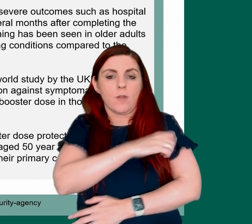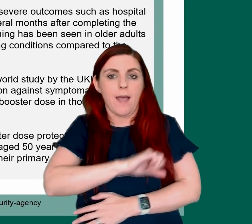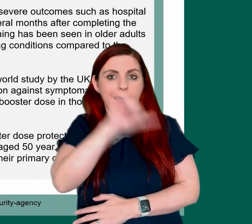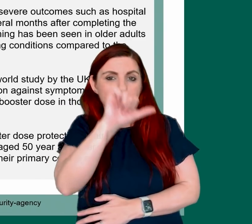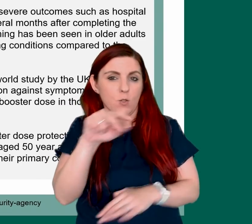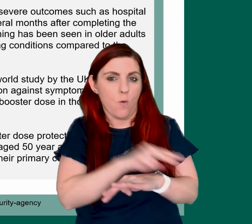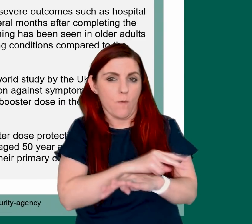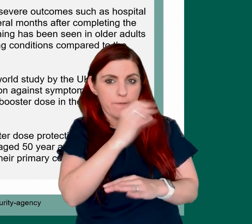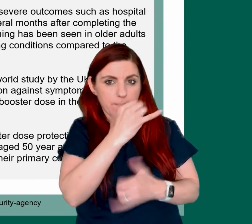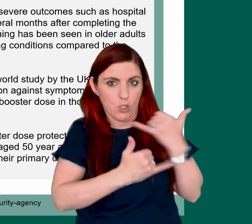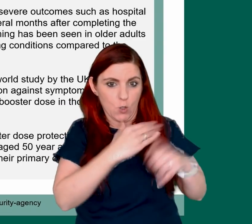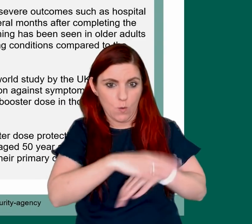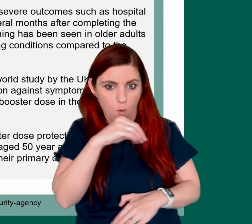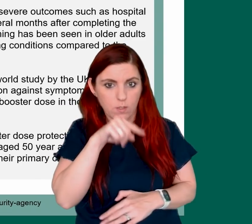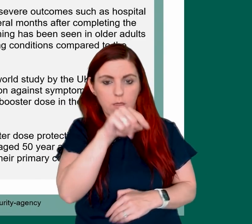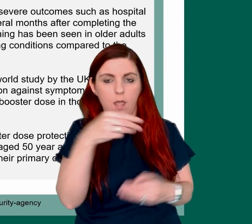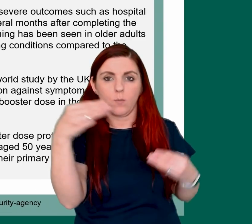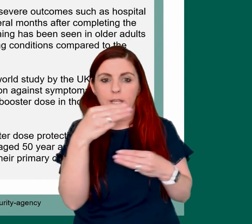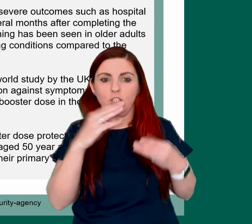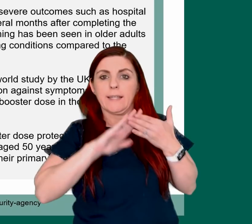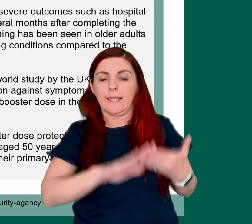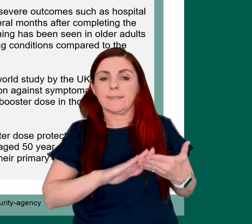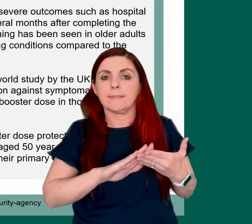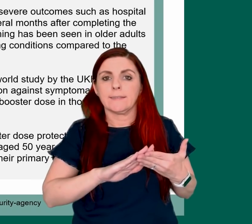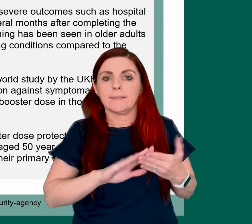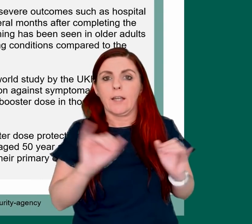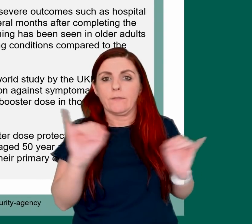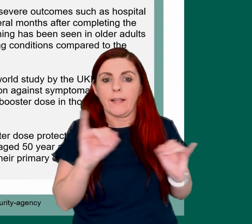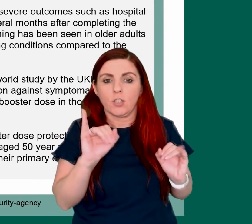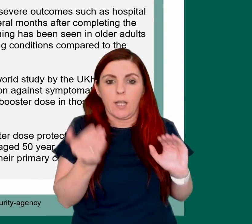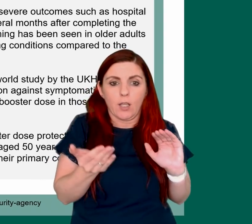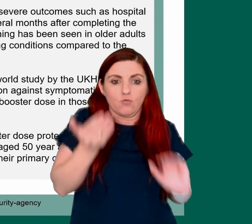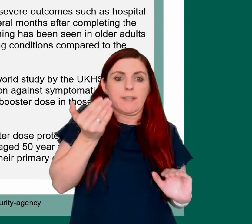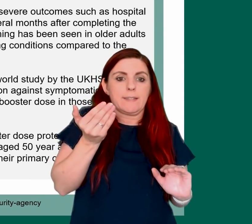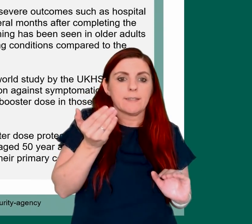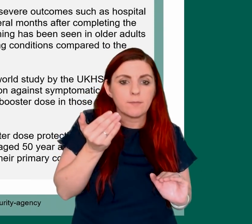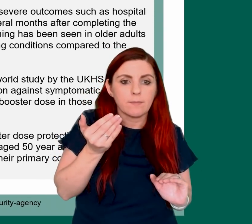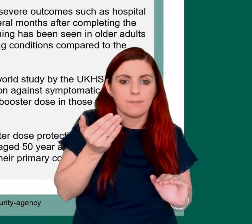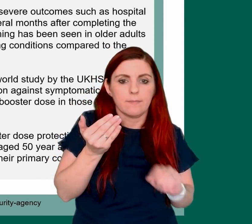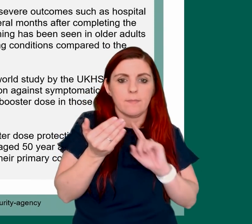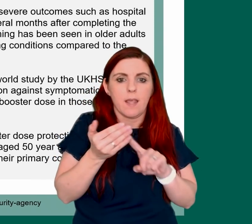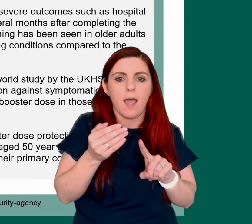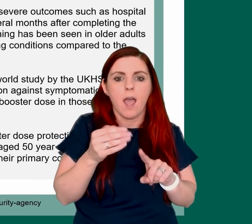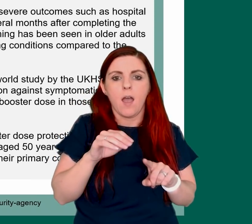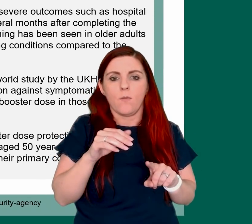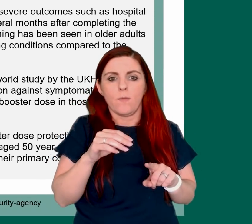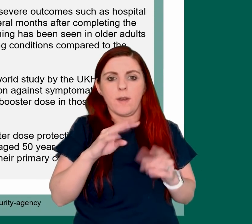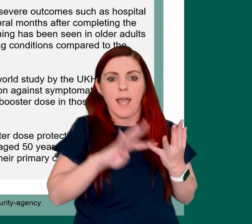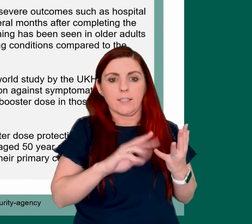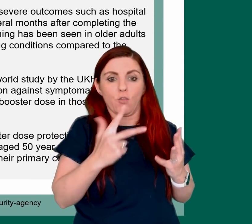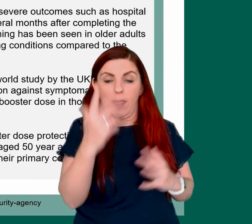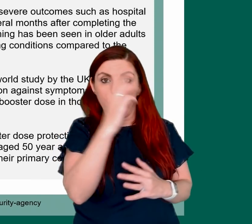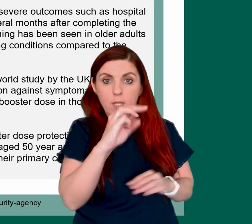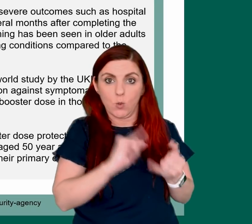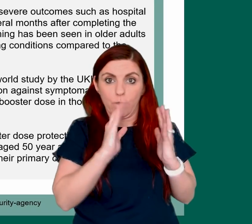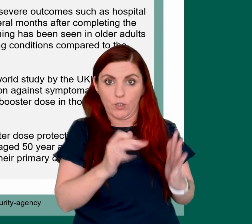50 or more, the protection against symptomatic infection was 93% in those who originally got AstraZeneca and 94% who originally